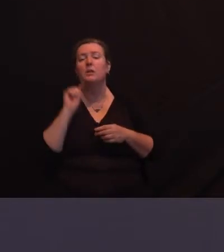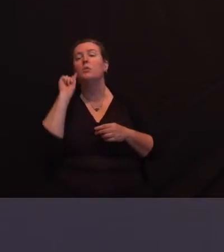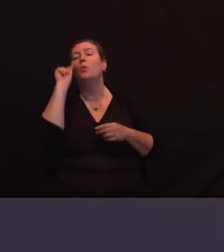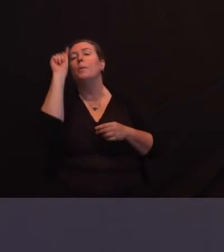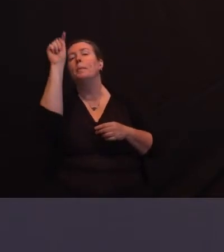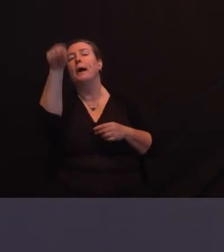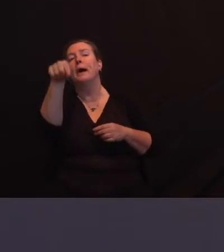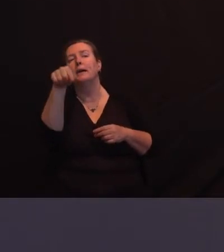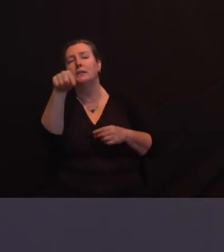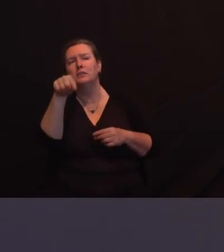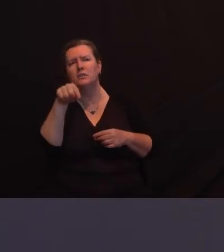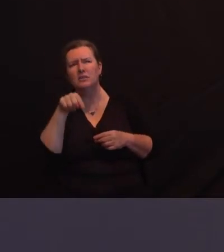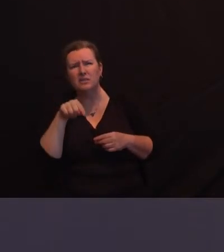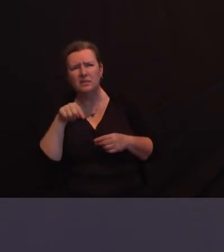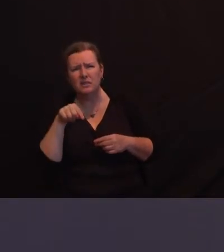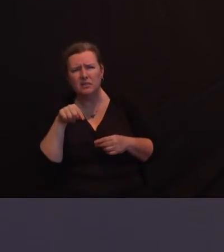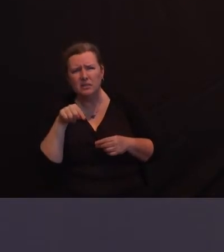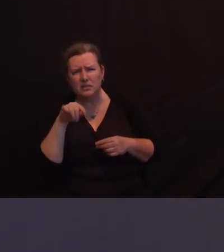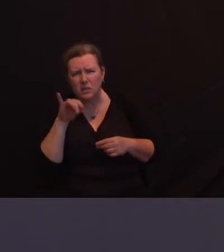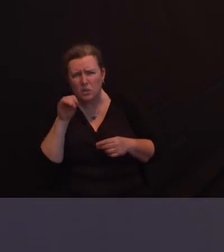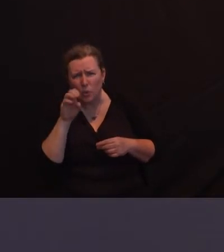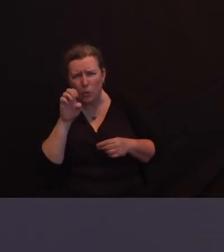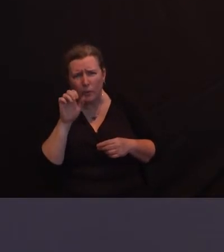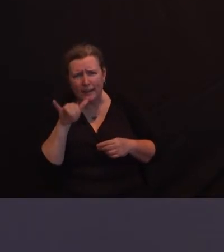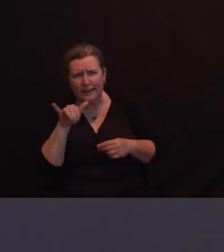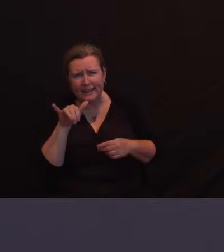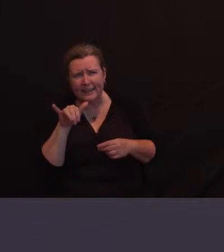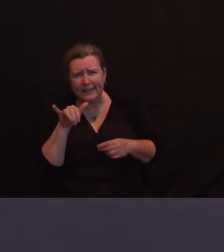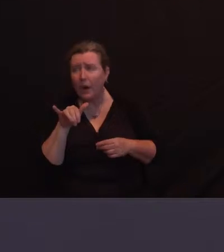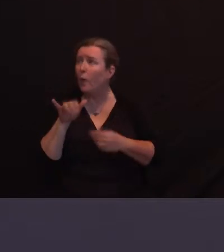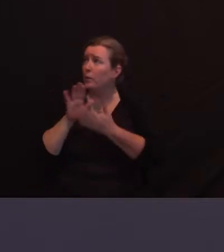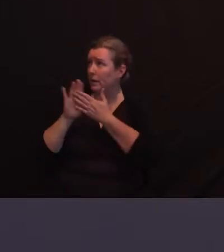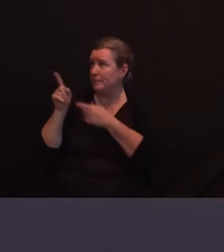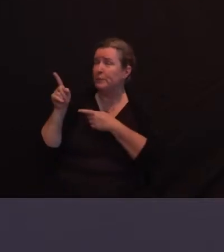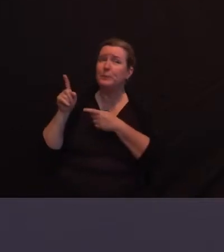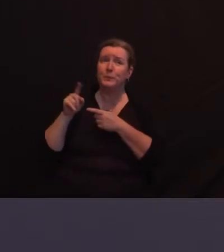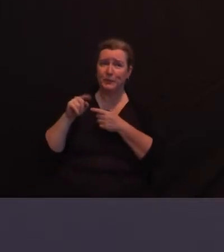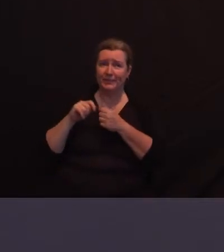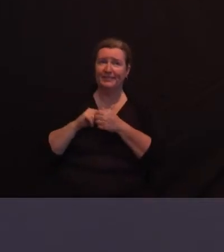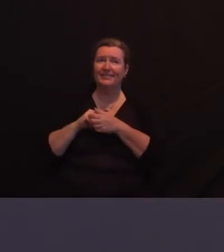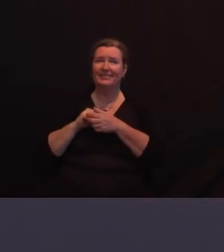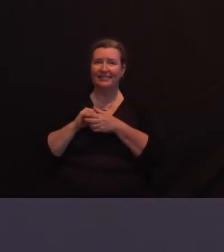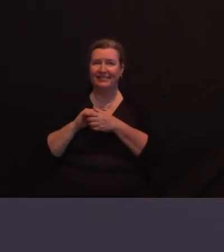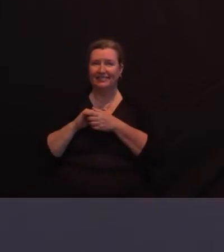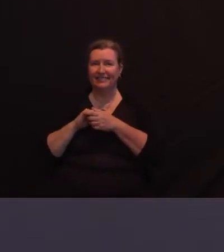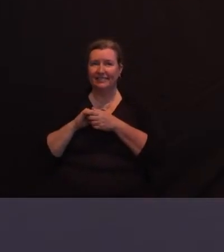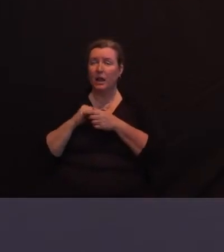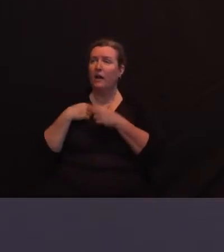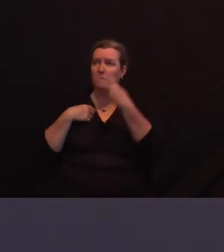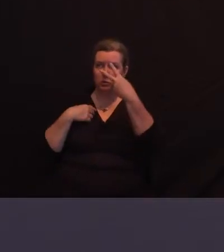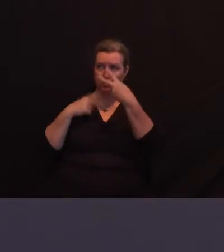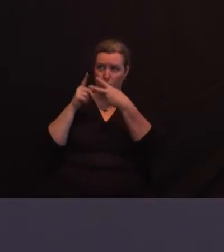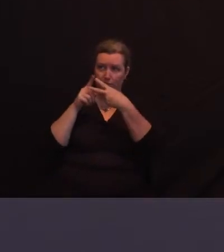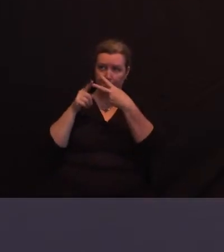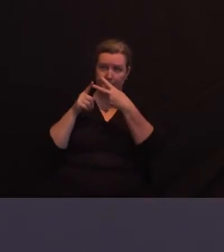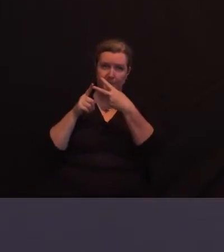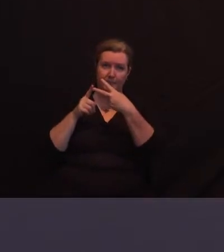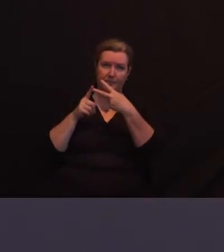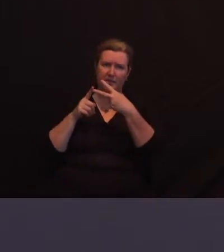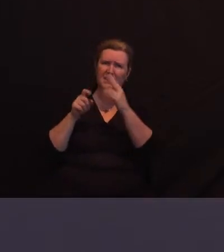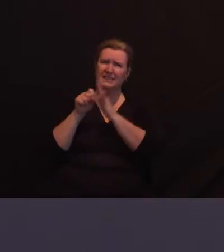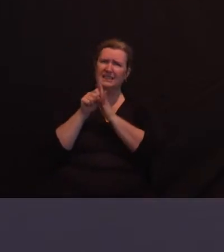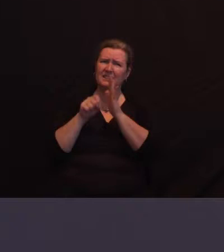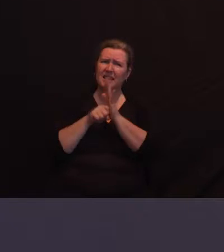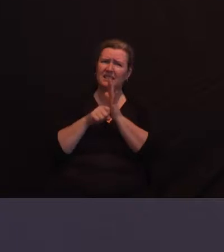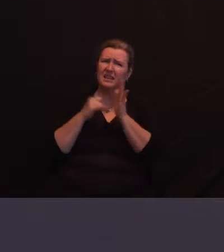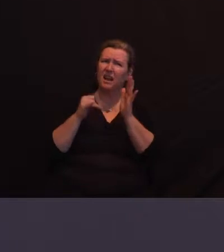Are you Joey? Yes, I am Joey. Hello. Nice to meet you, man. Nice to meet you too. Welcome. So I got two things. One is the state developing any